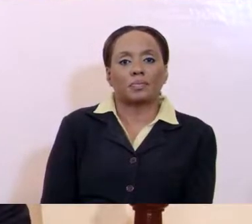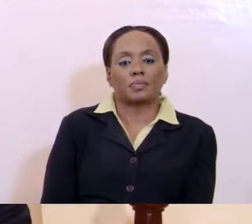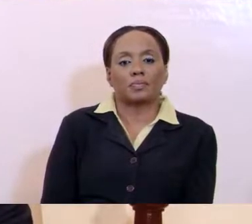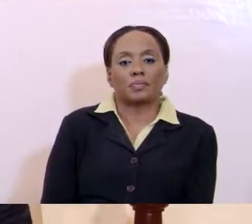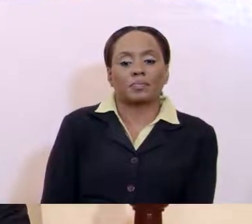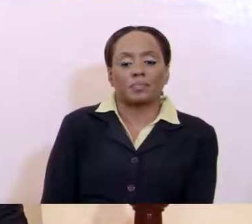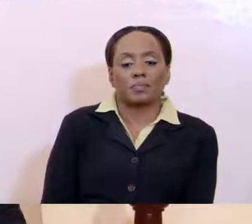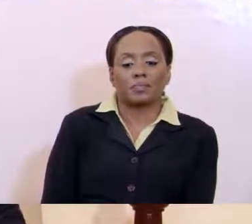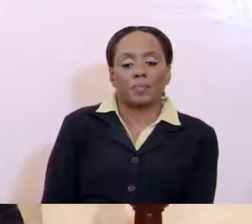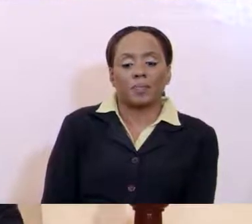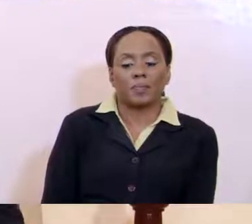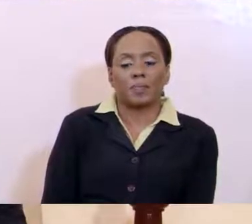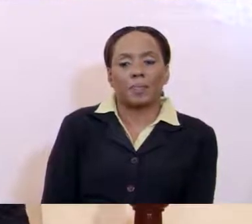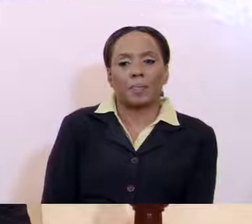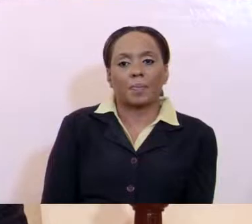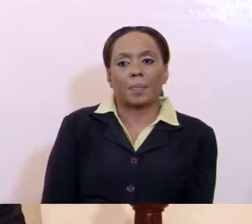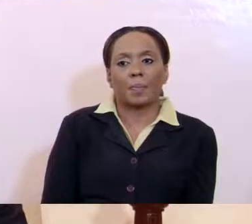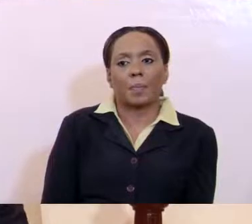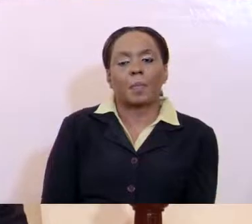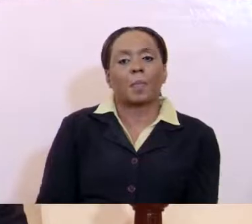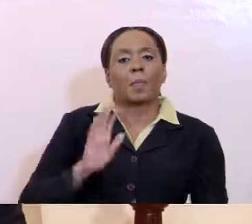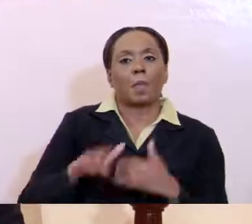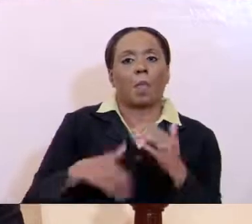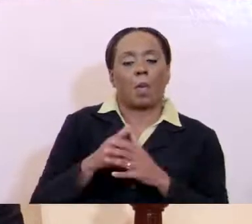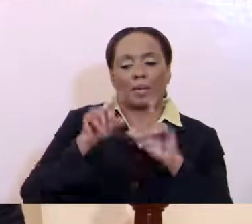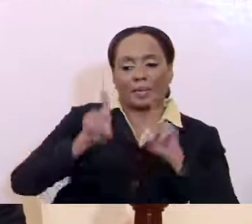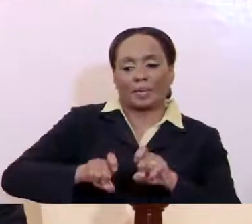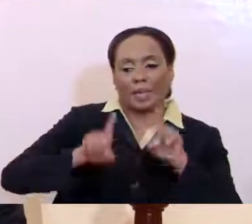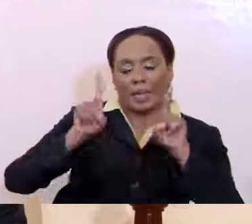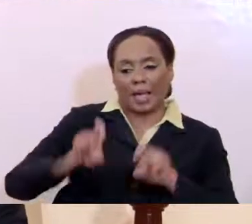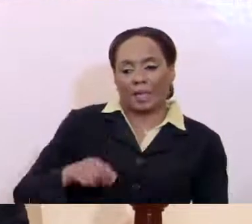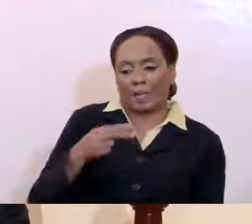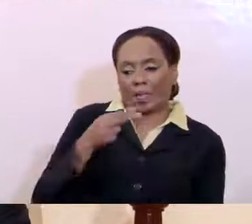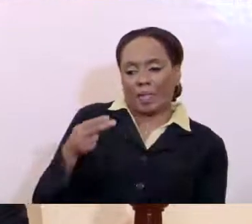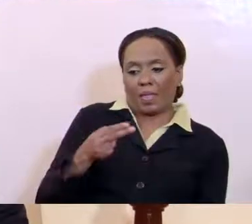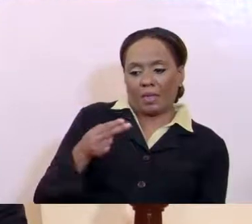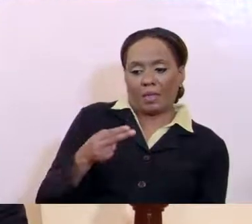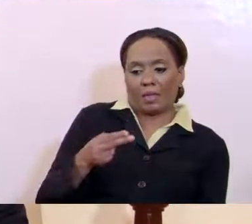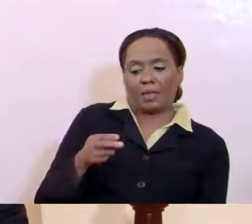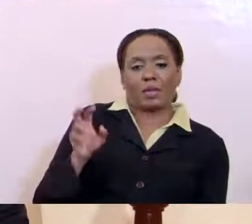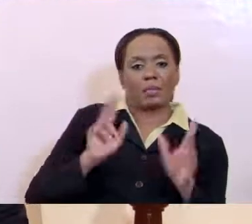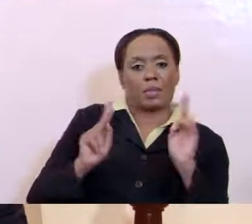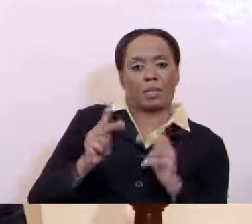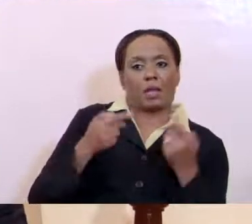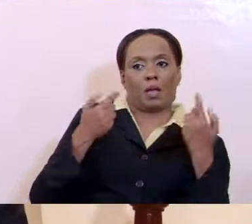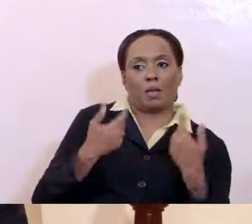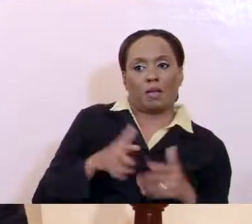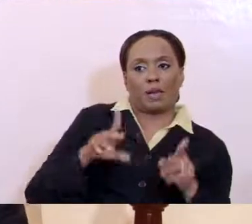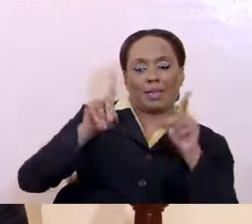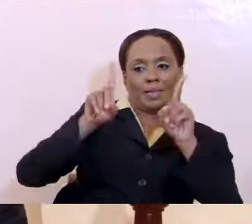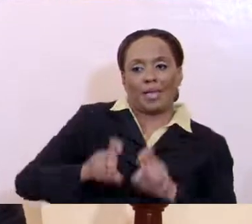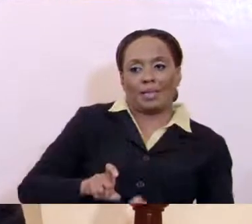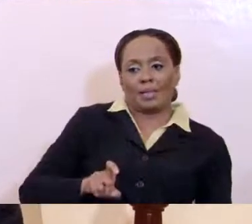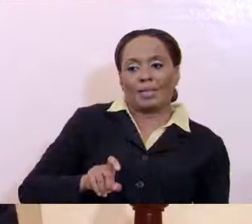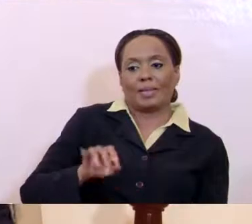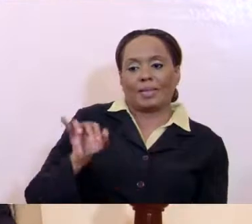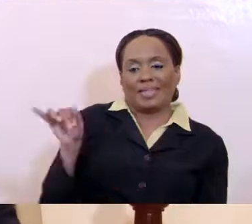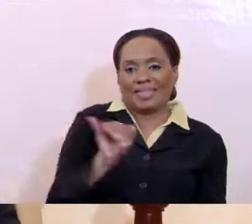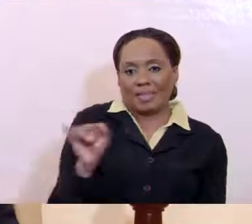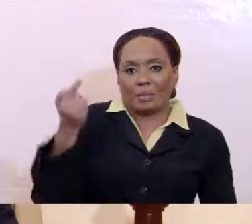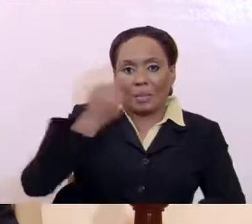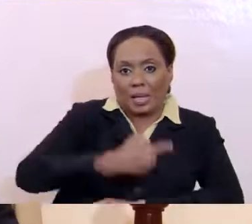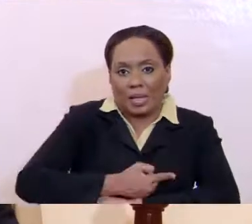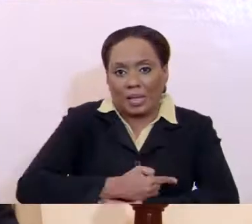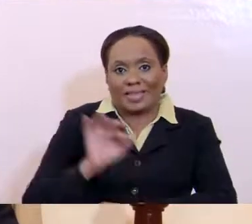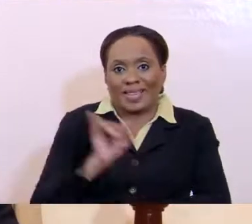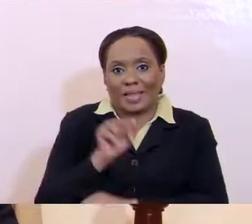Thursday, apart from the ones who were previously admitted for assessments, those were persons who were actually tested on that day. Okay? So